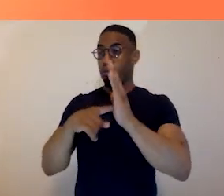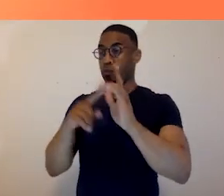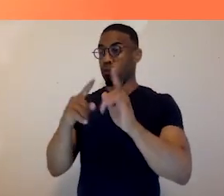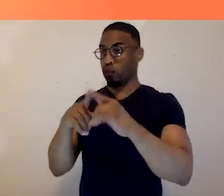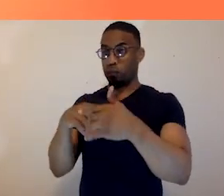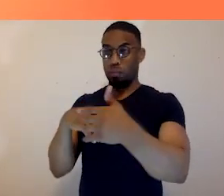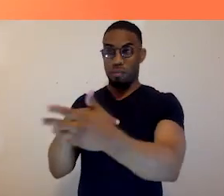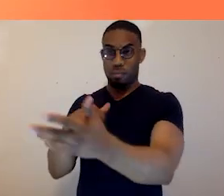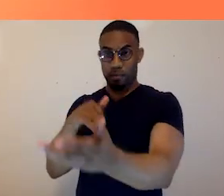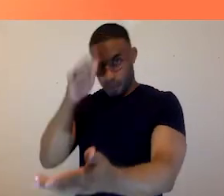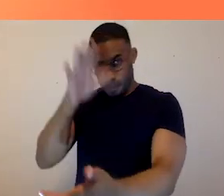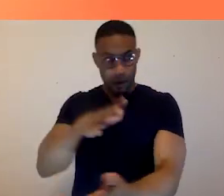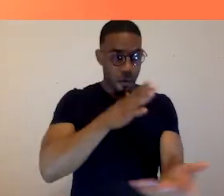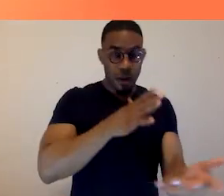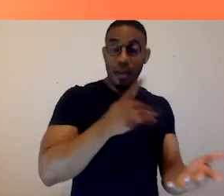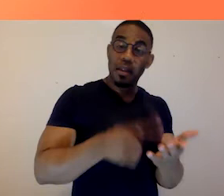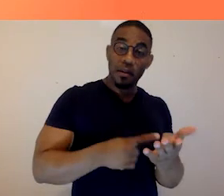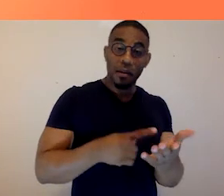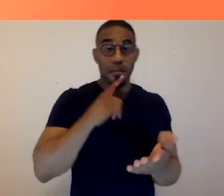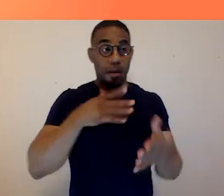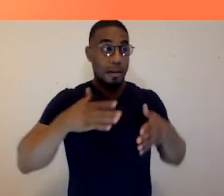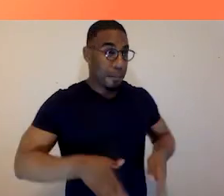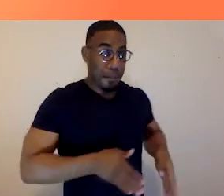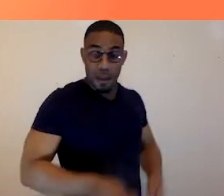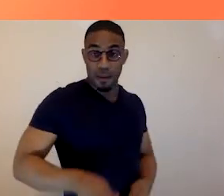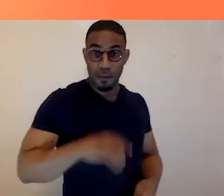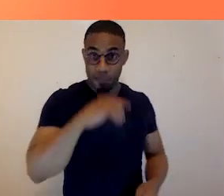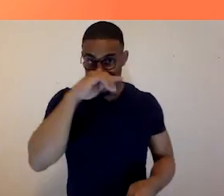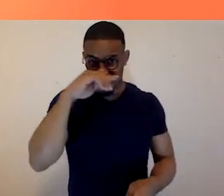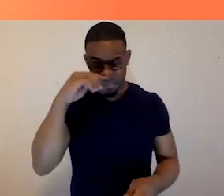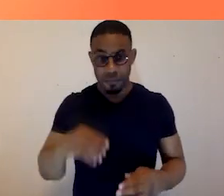to the men and women. Sometimes it would be the pants.